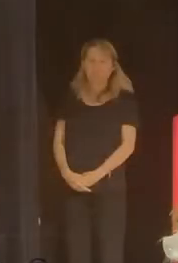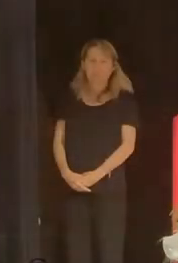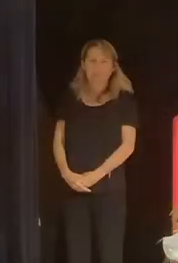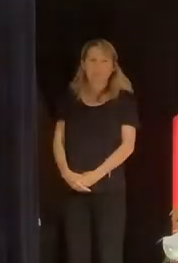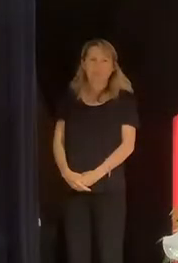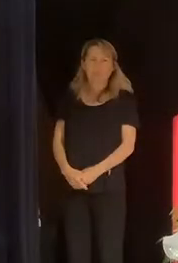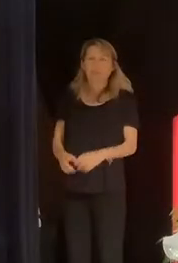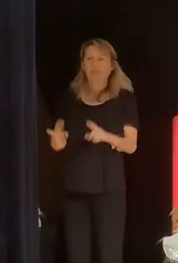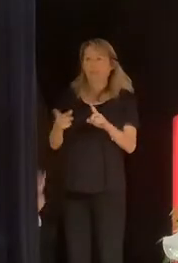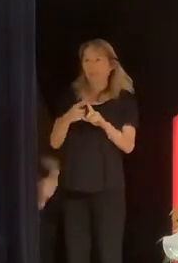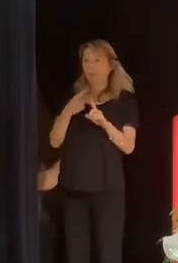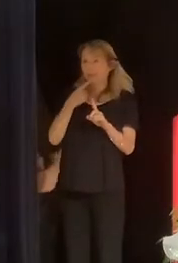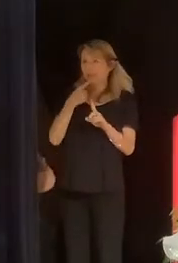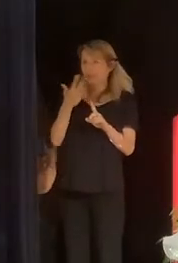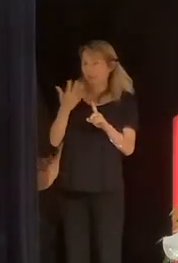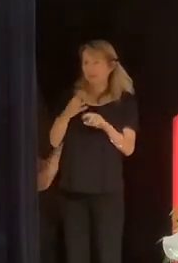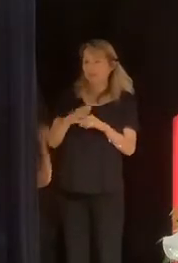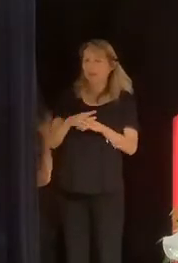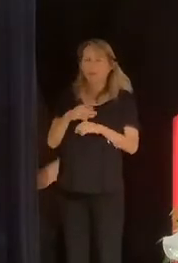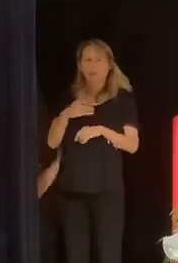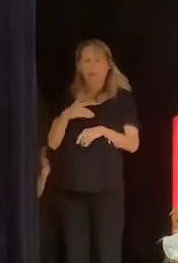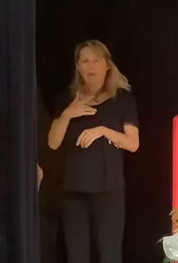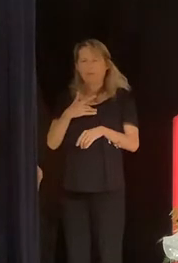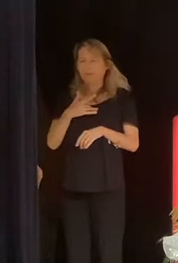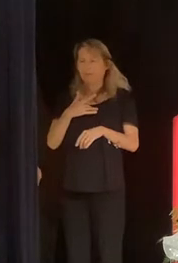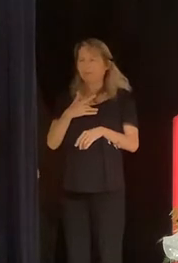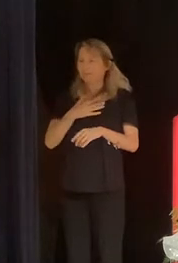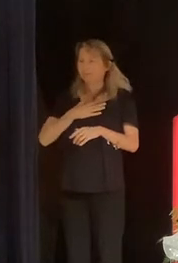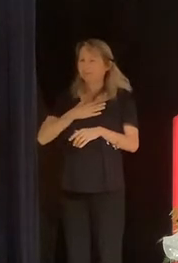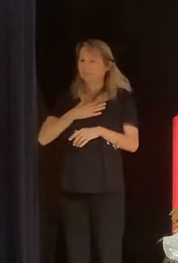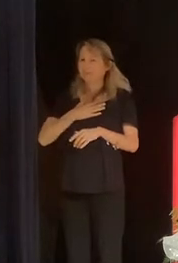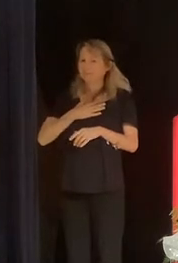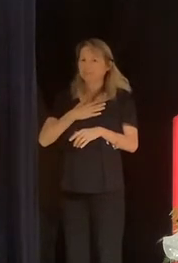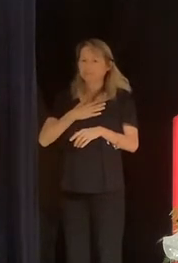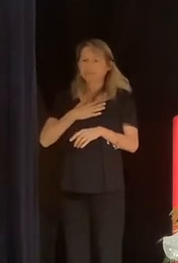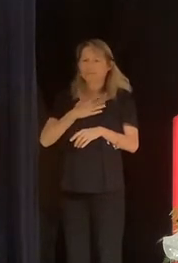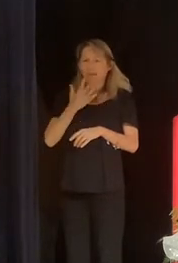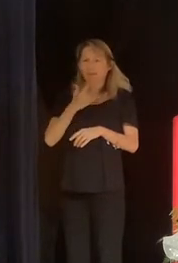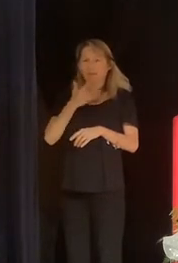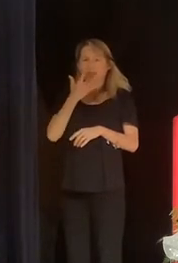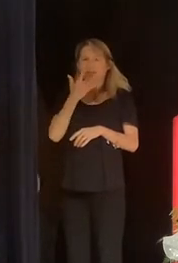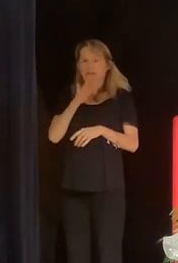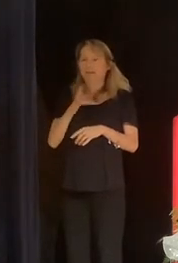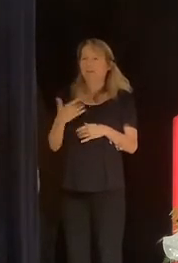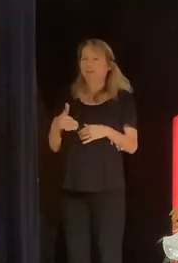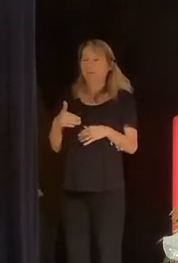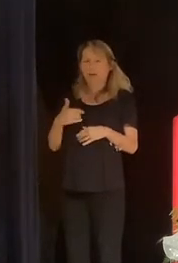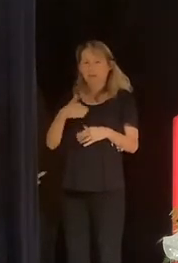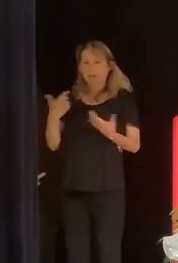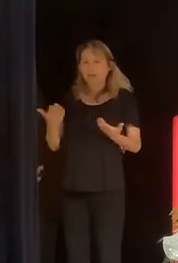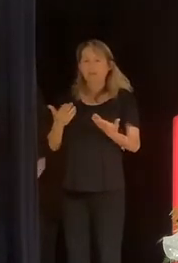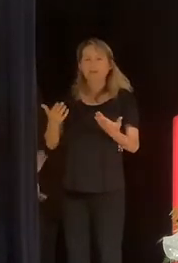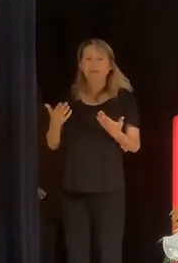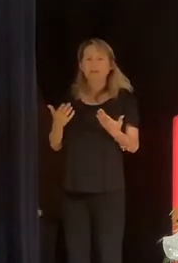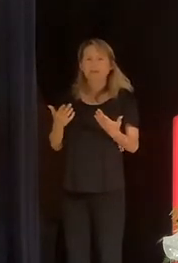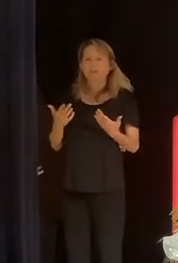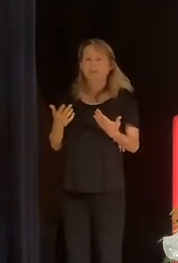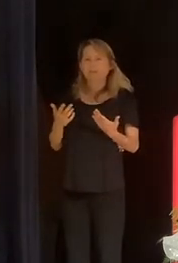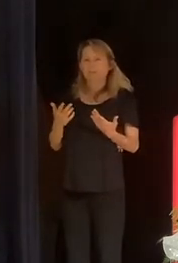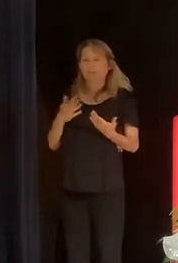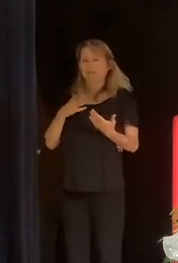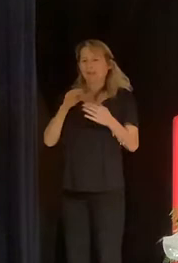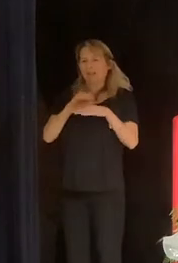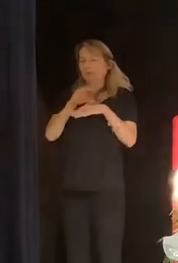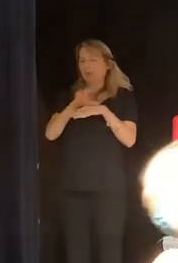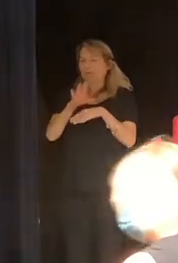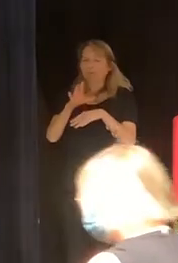Let me first say how grateful it is I am to be here. Councillor Fillion extends his regrets. He really